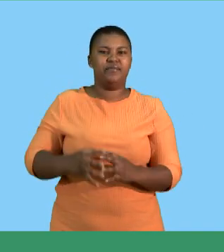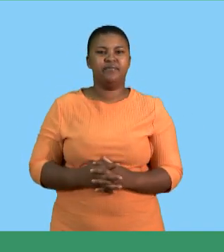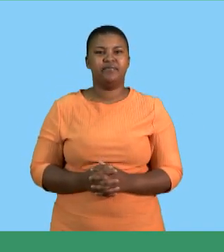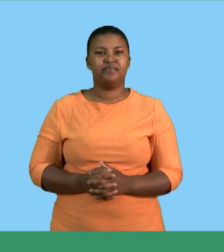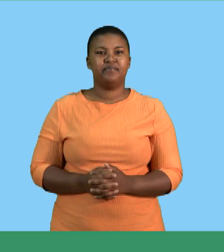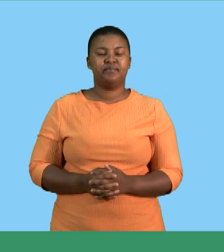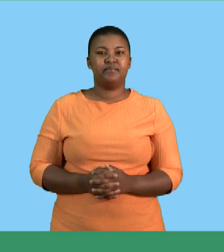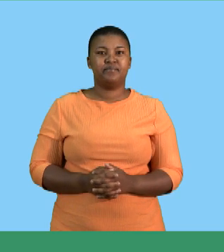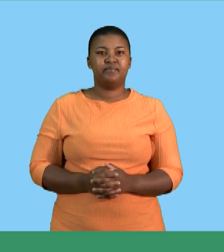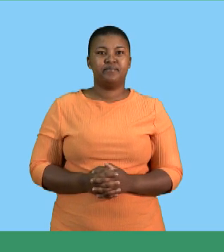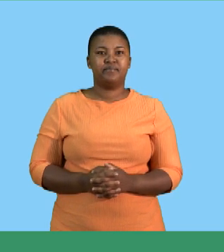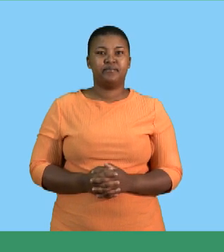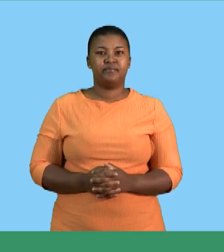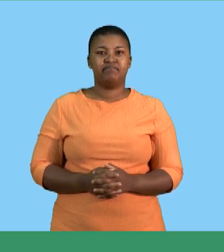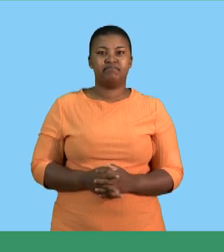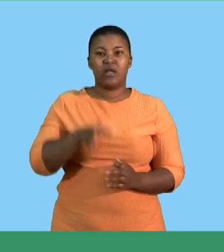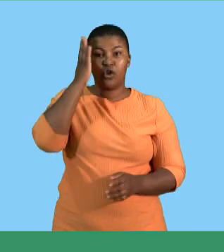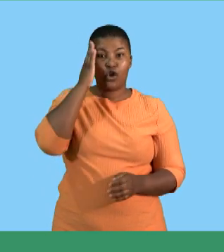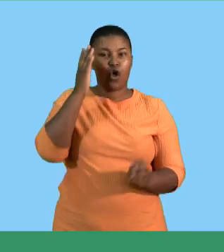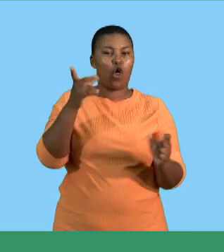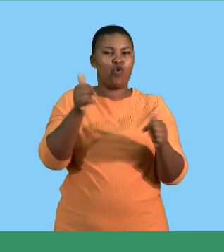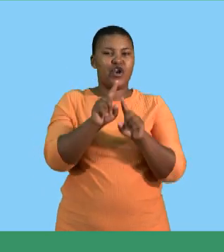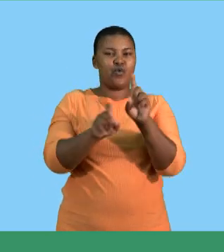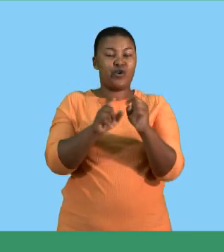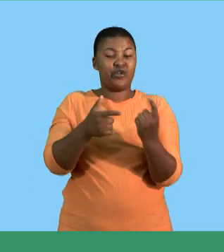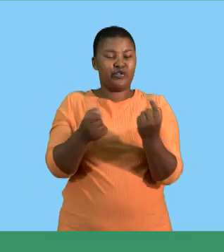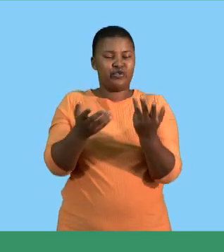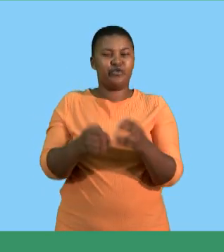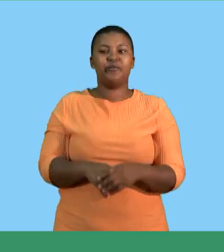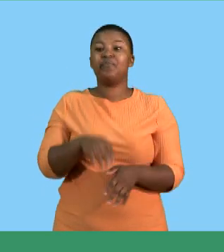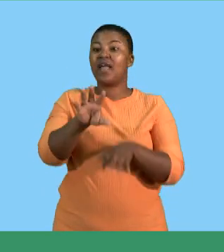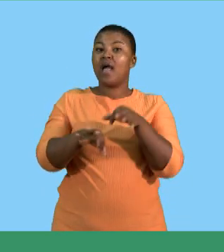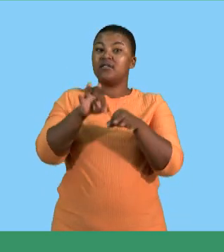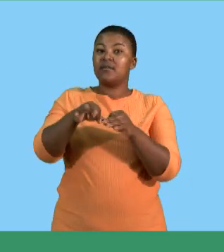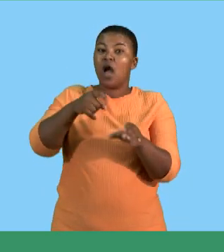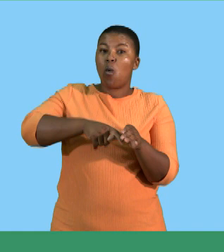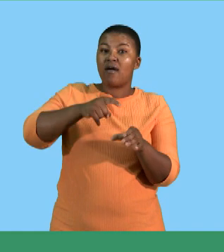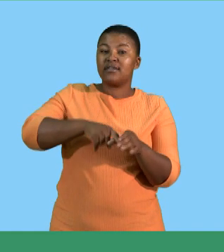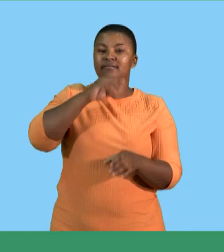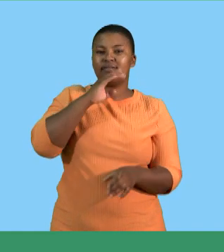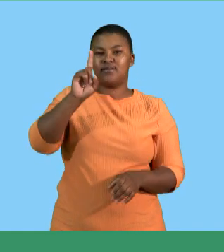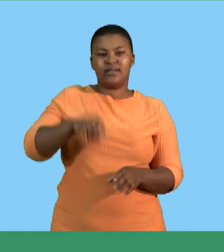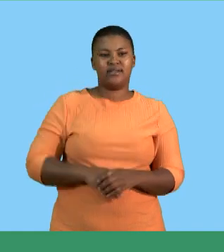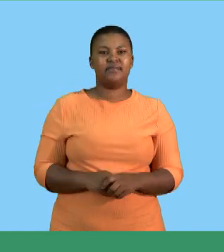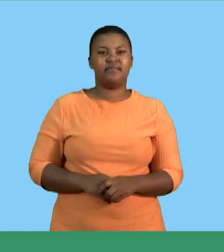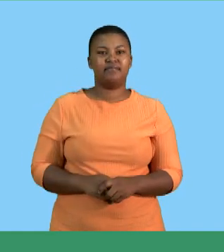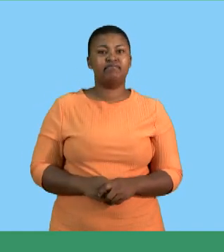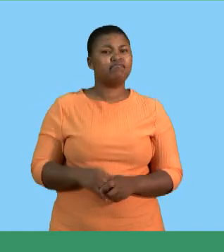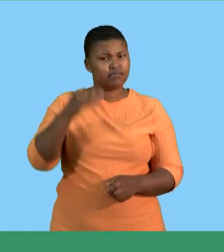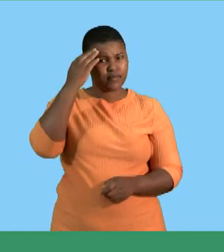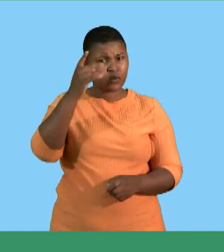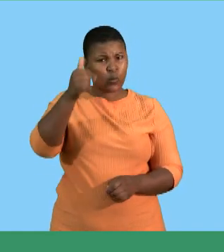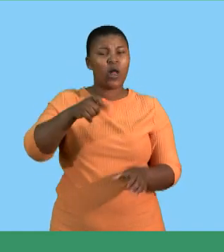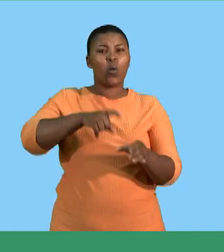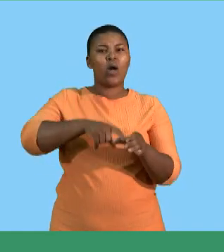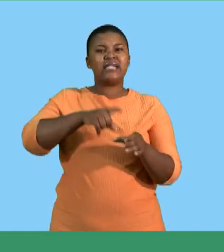lesson. Now a bit of our pre-knowledge practice then. Define the term quality. So we know